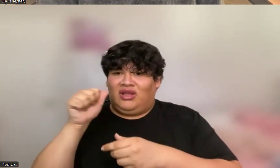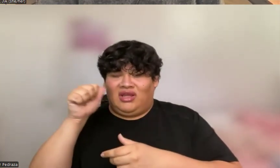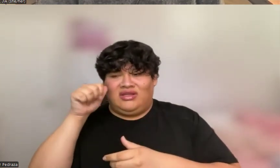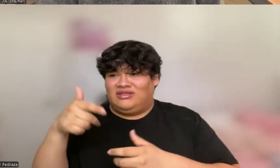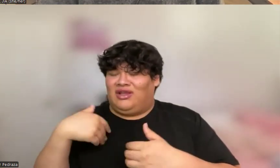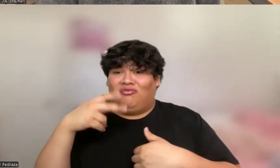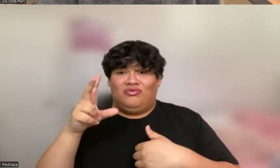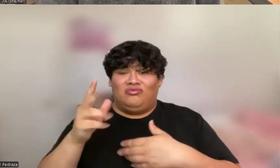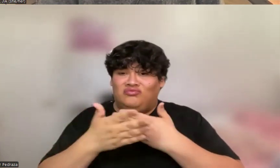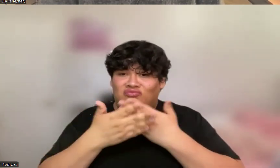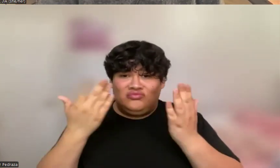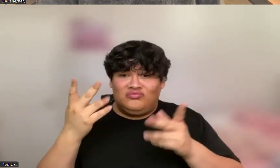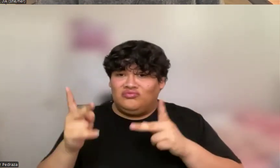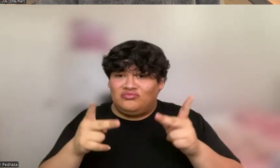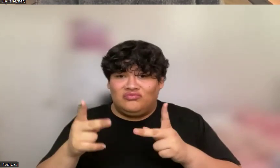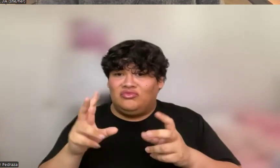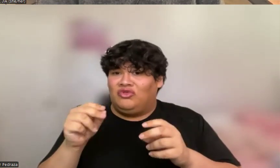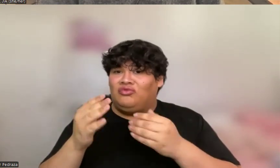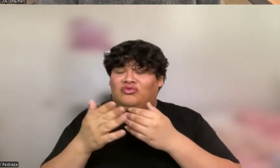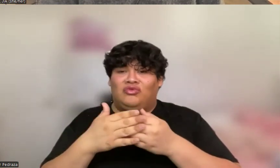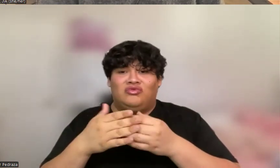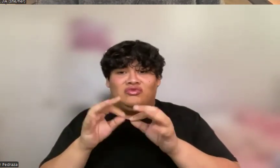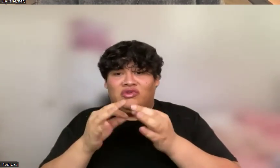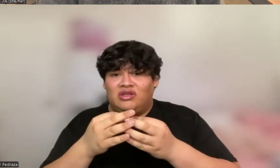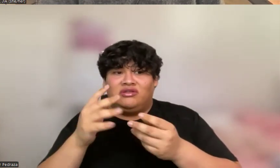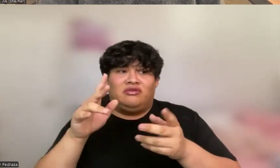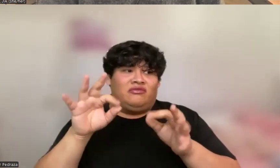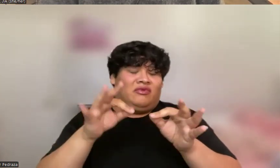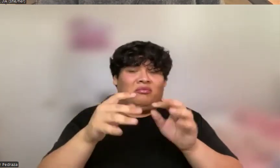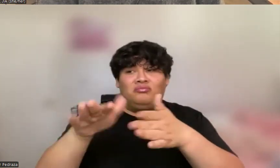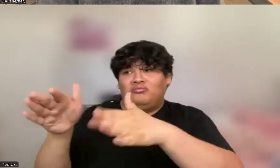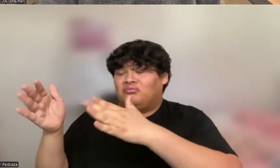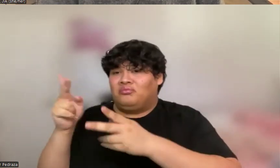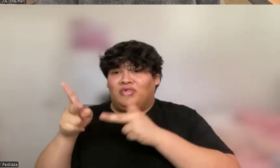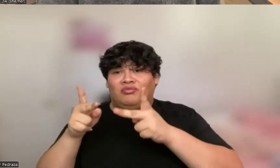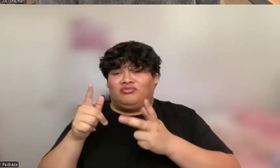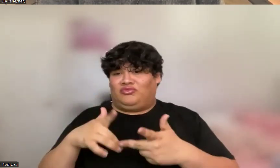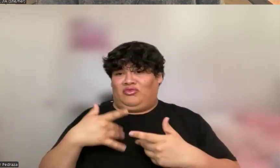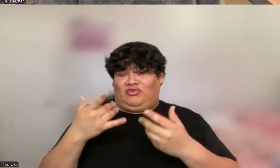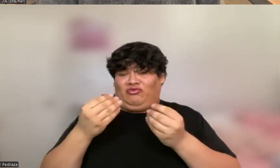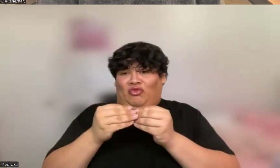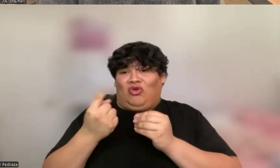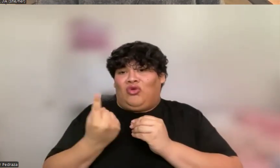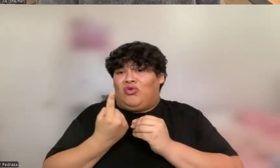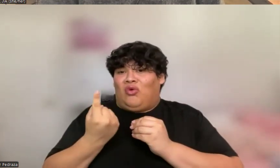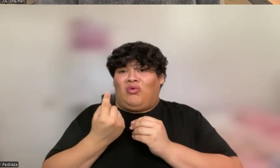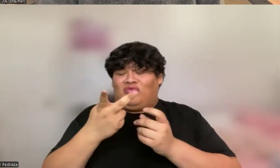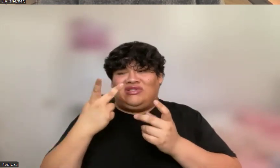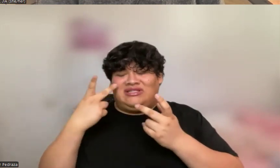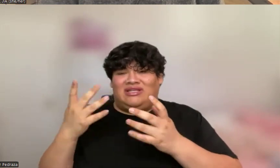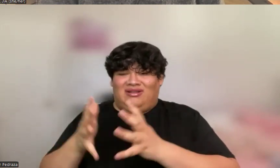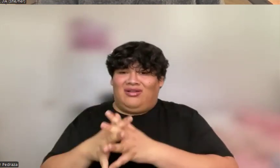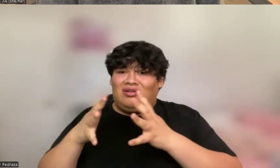nobody. Every close friend, every family member, they have passed away. So it's we see that a lot.